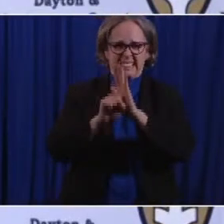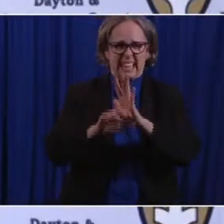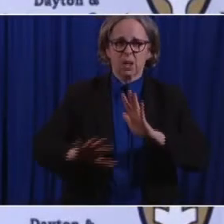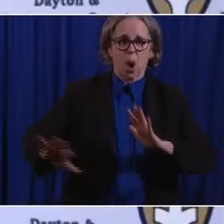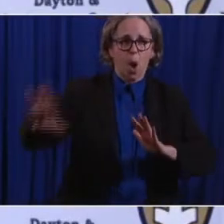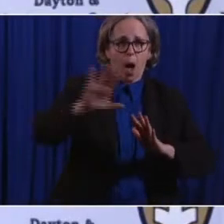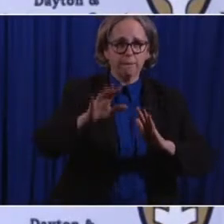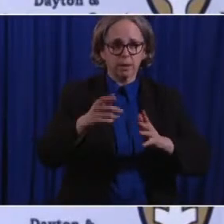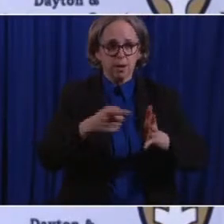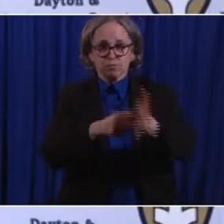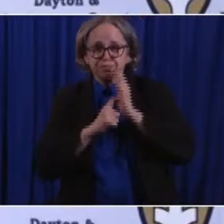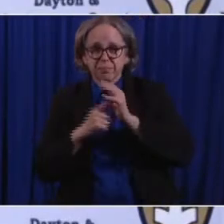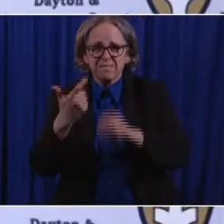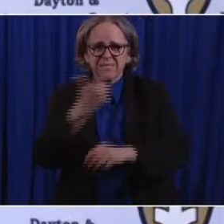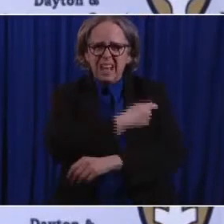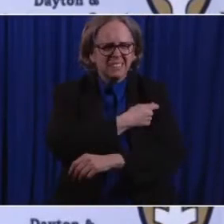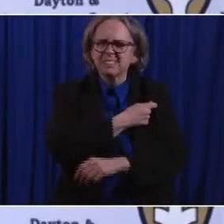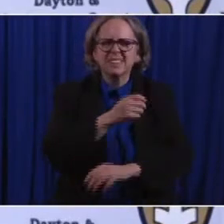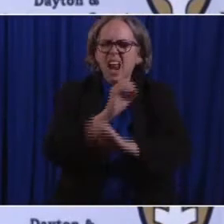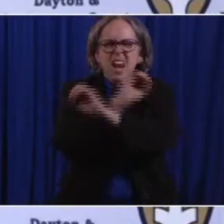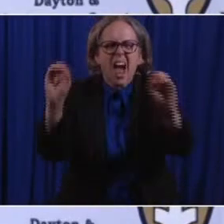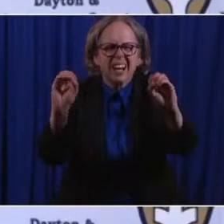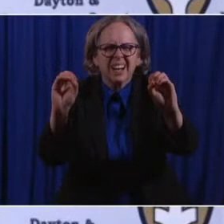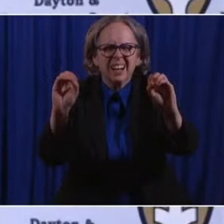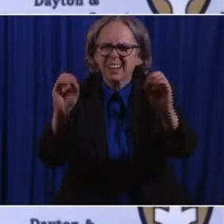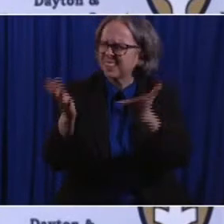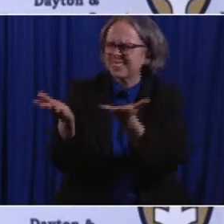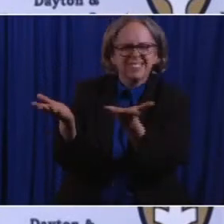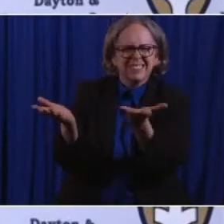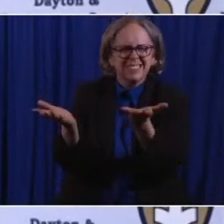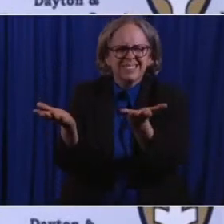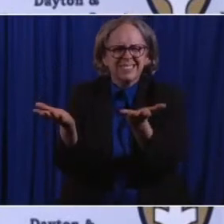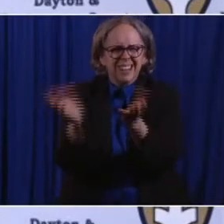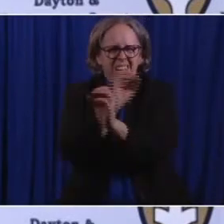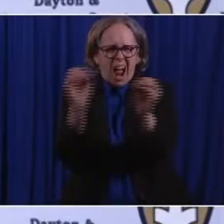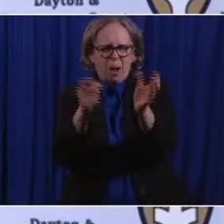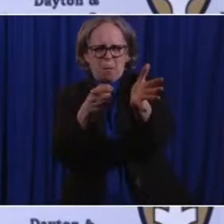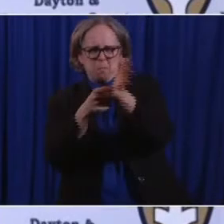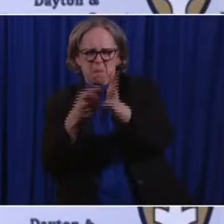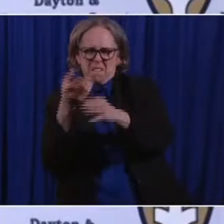That's not what we do. I think that